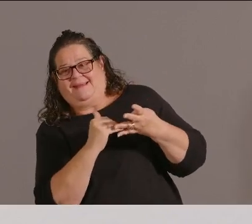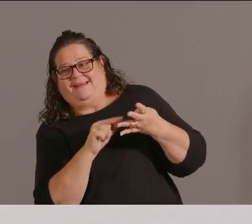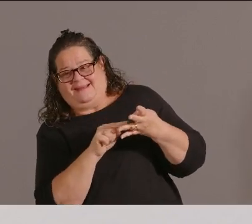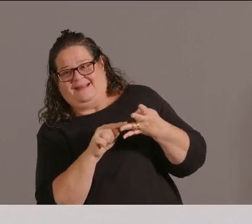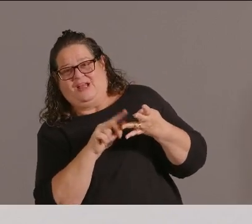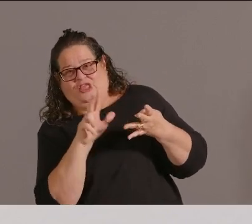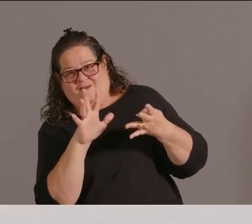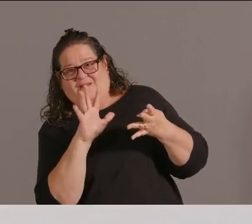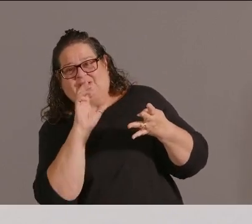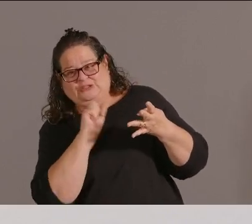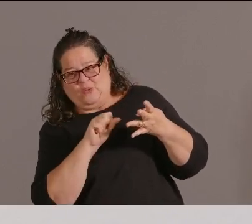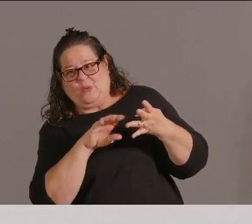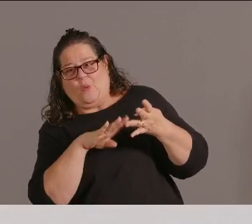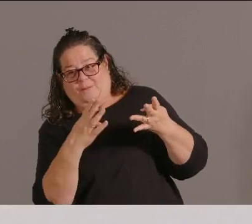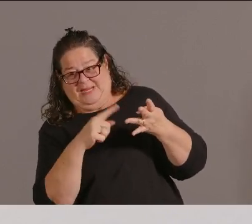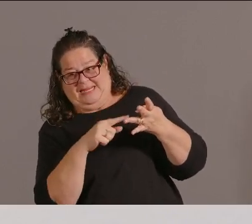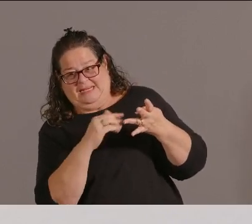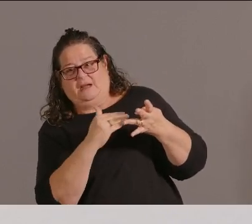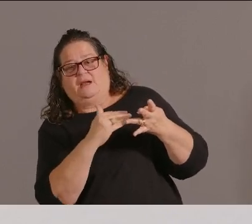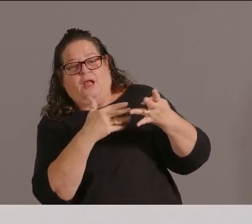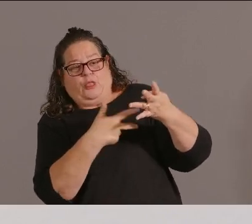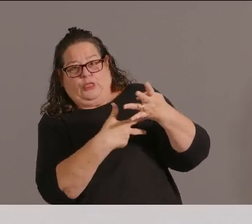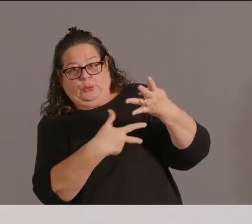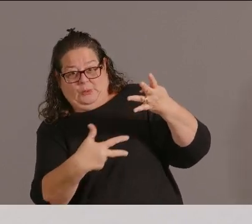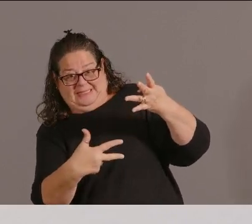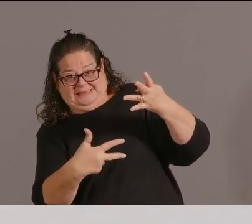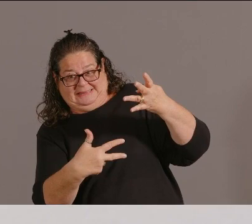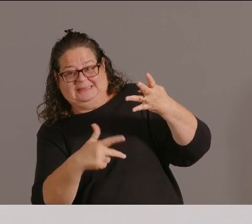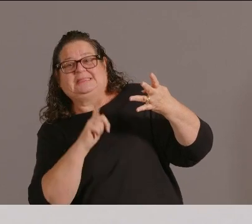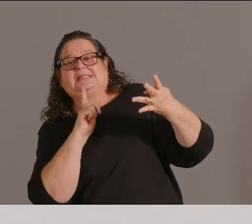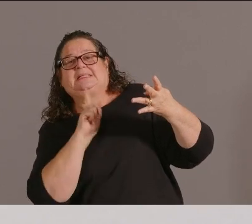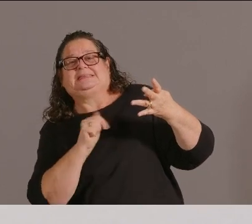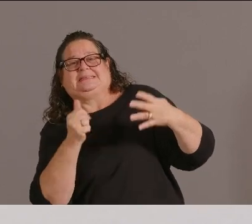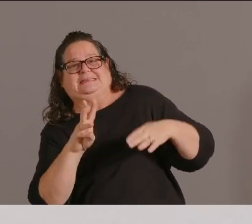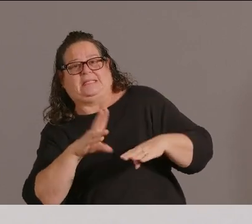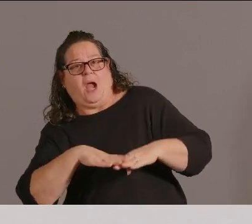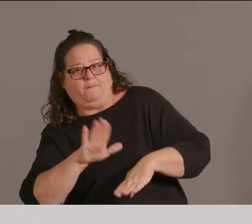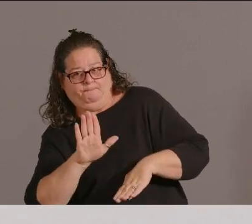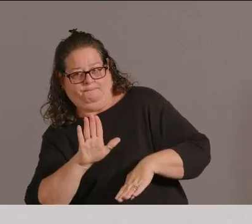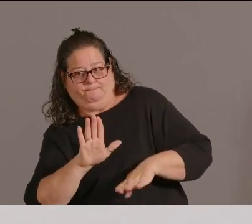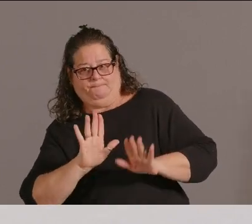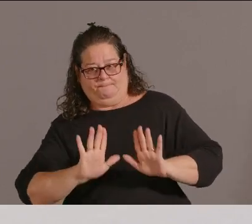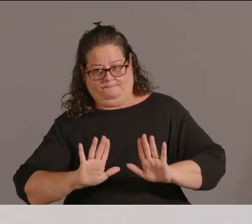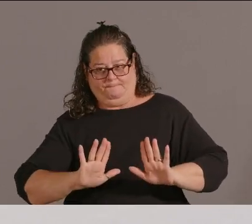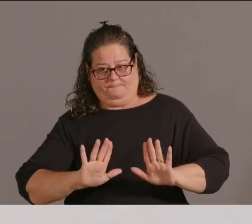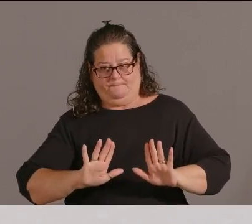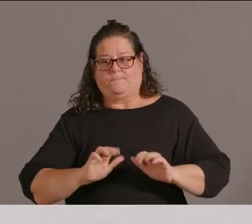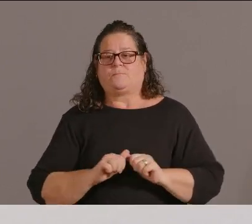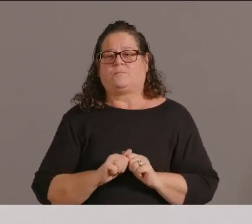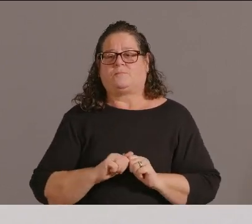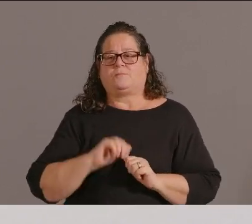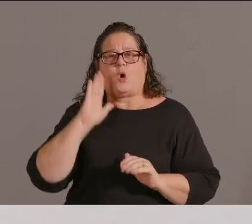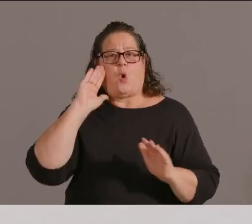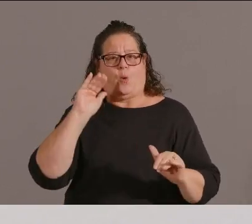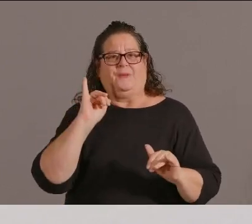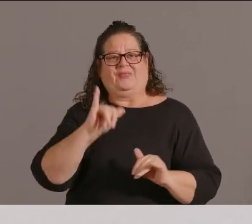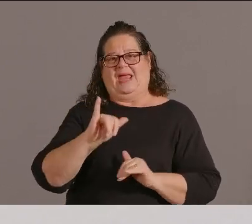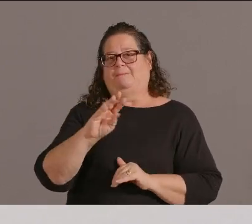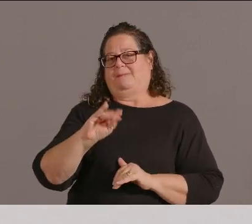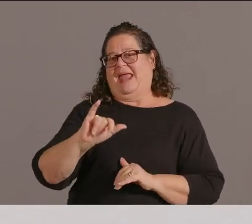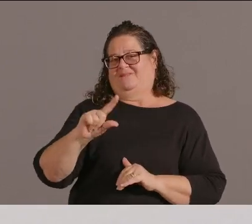from 35 to 16. Yeah. And you see that happening by May 1st. We see that happening, by May 1st. And that's